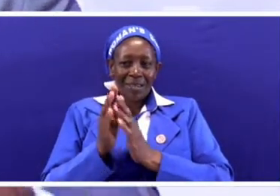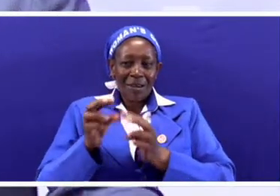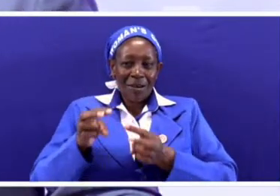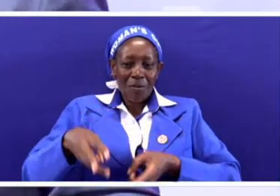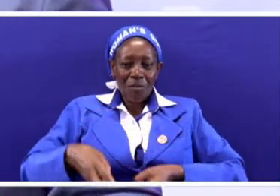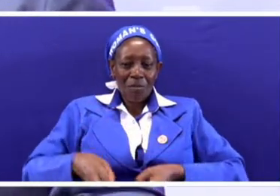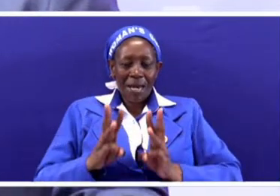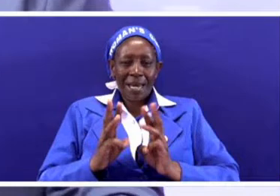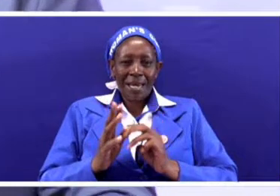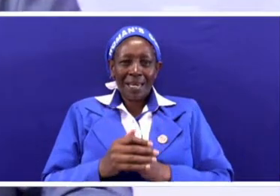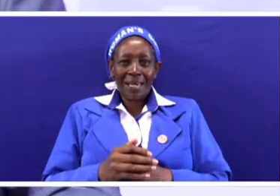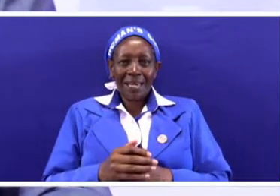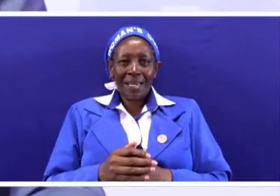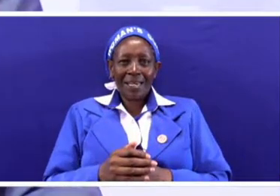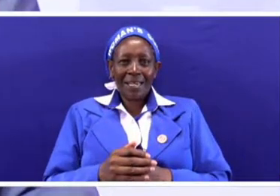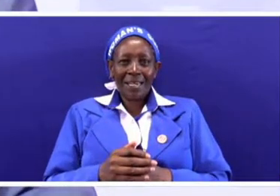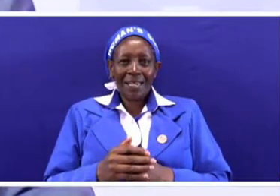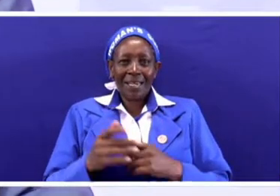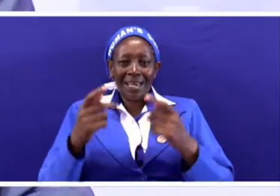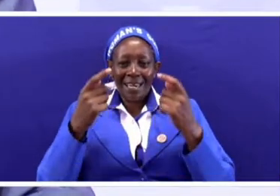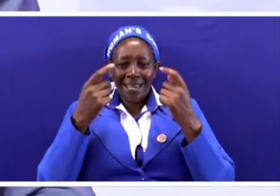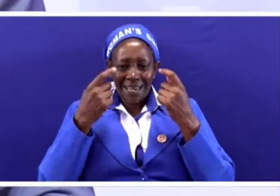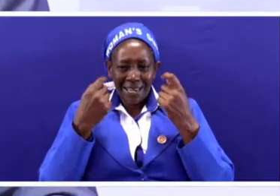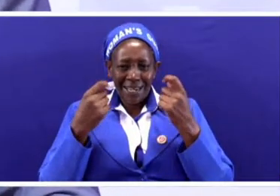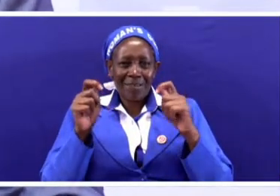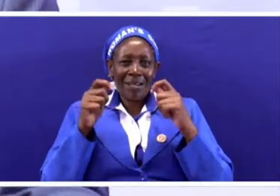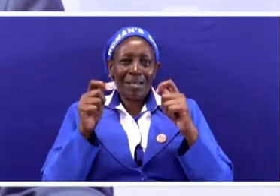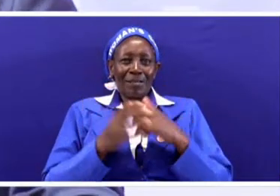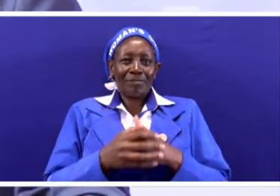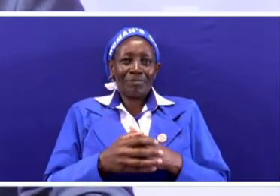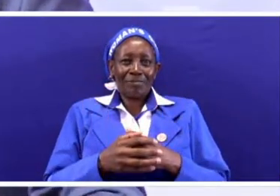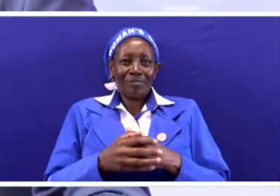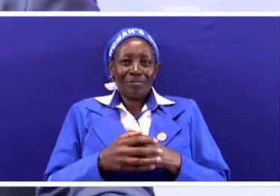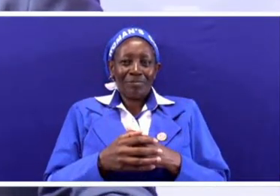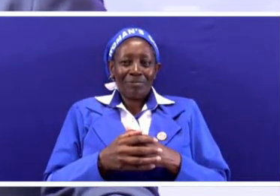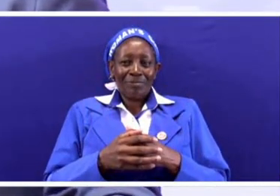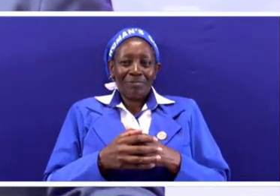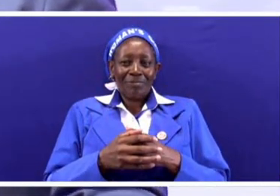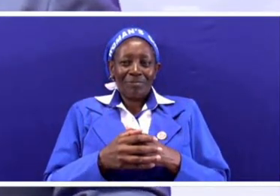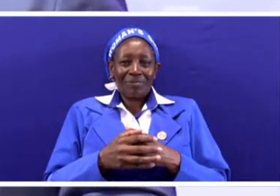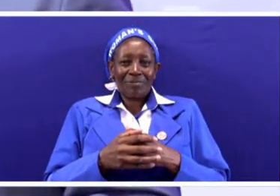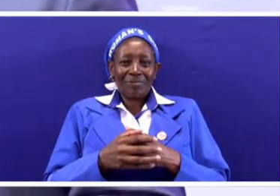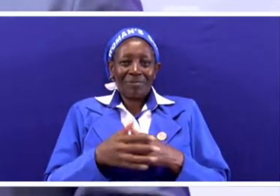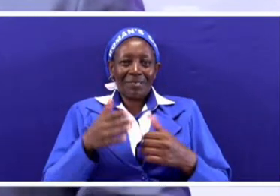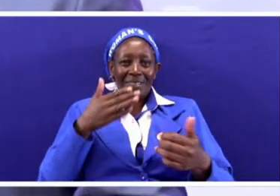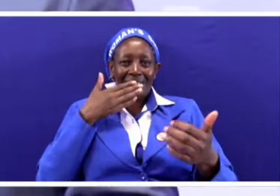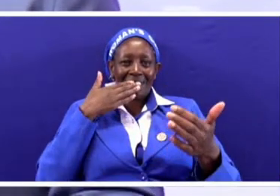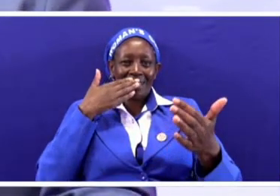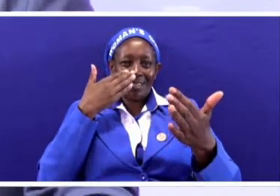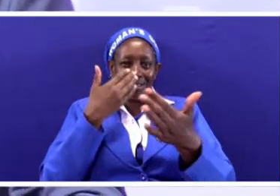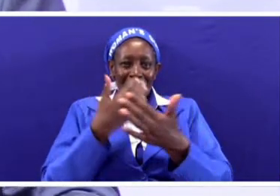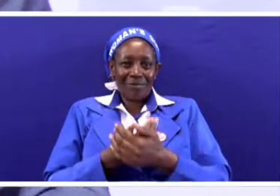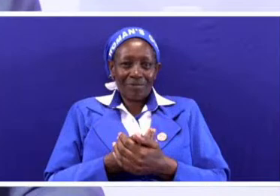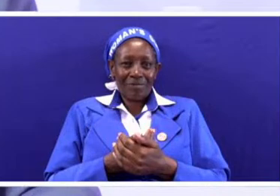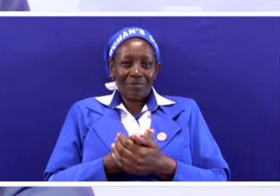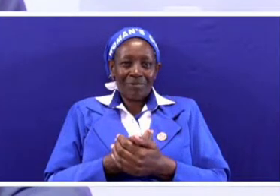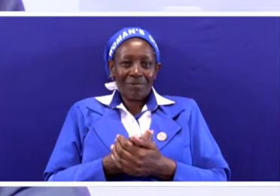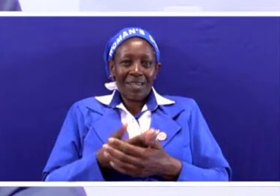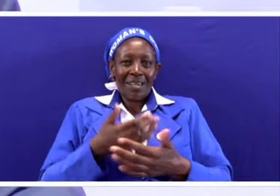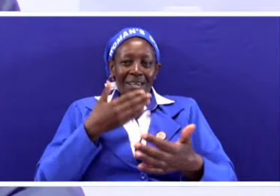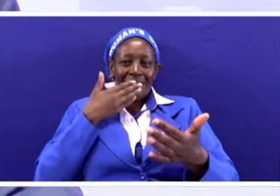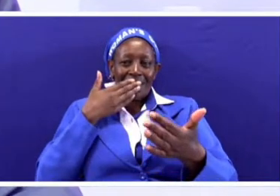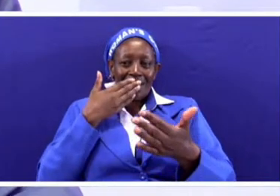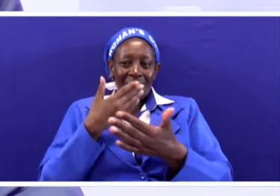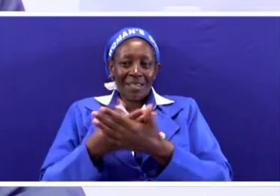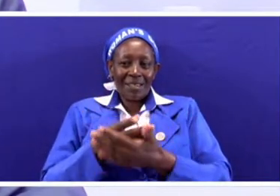it. So allow me to try, as I end, a rhyme of appreciation. Thank you, Dr.